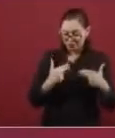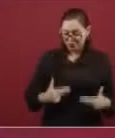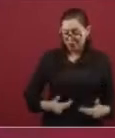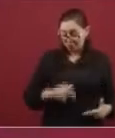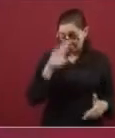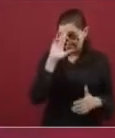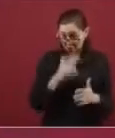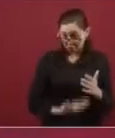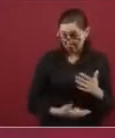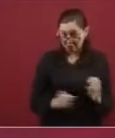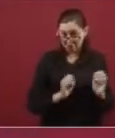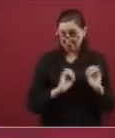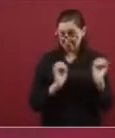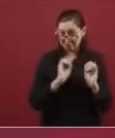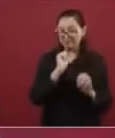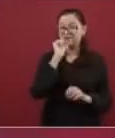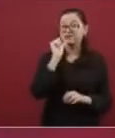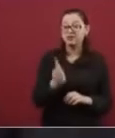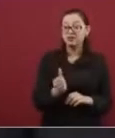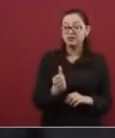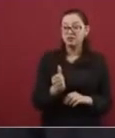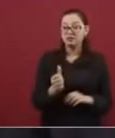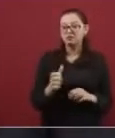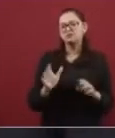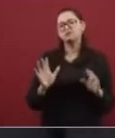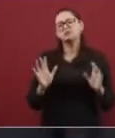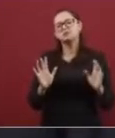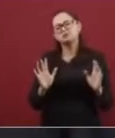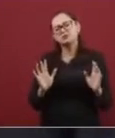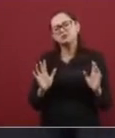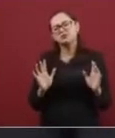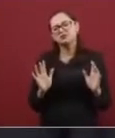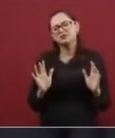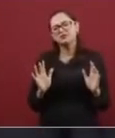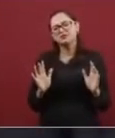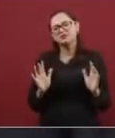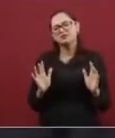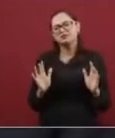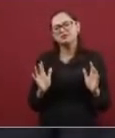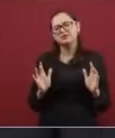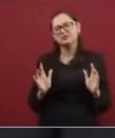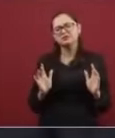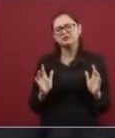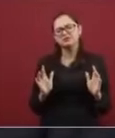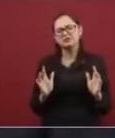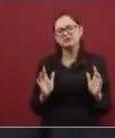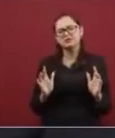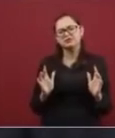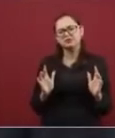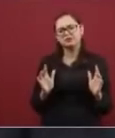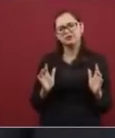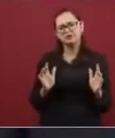to what now we recognize as human rights. Well, all these things are